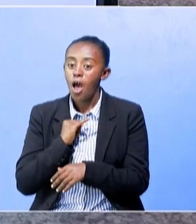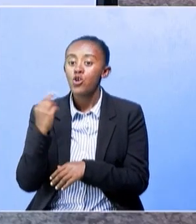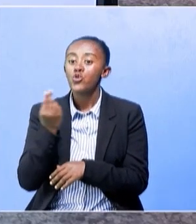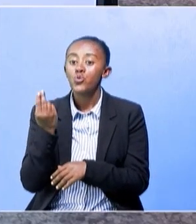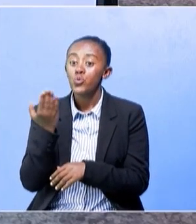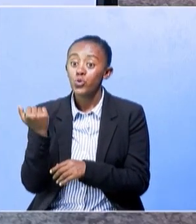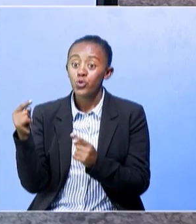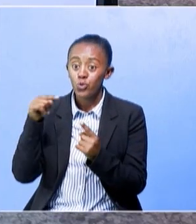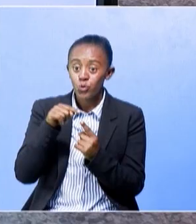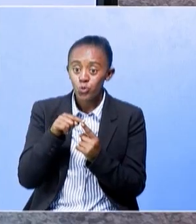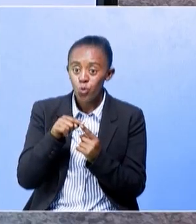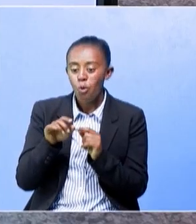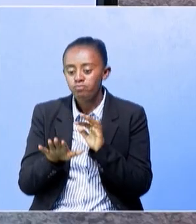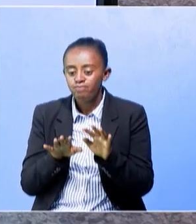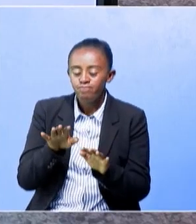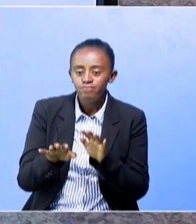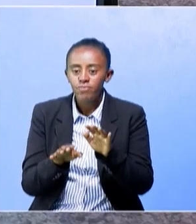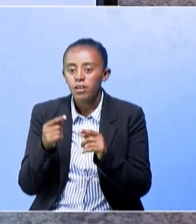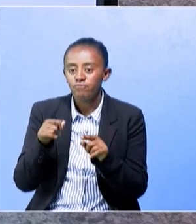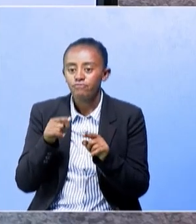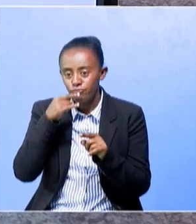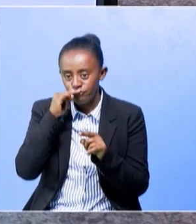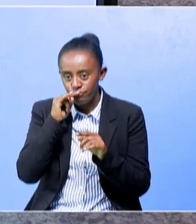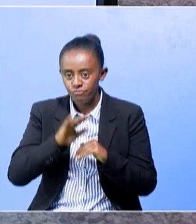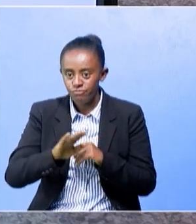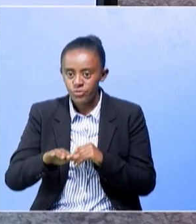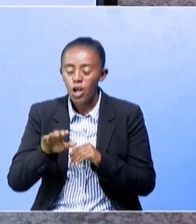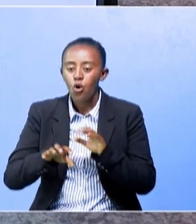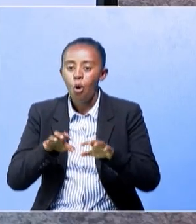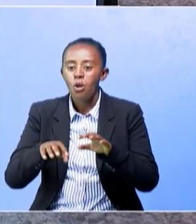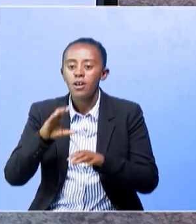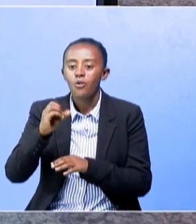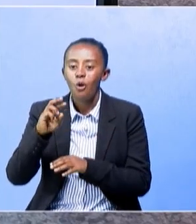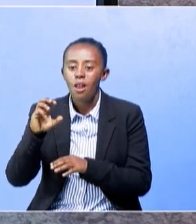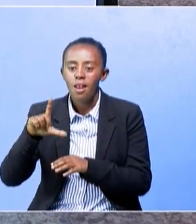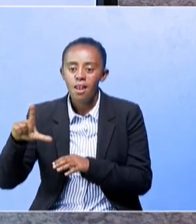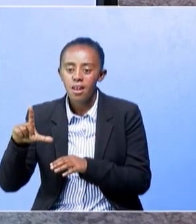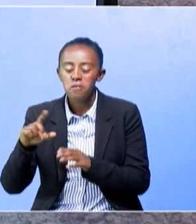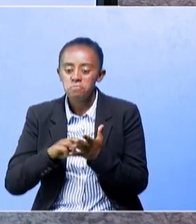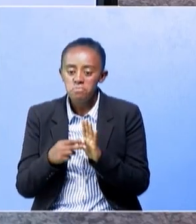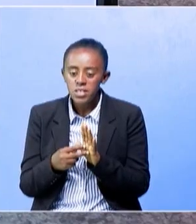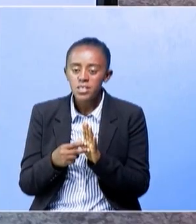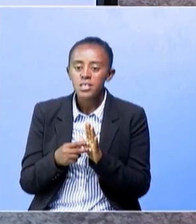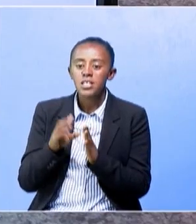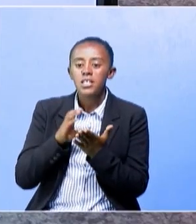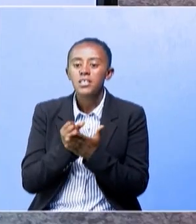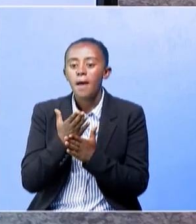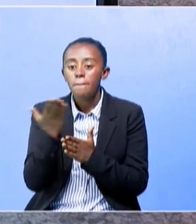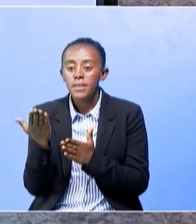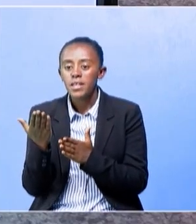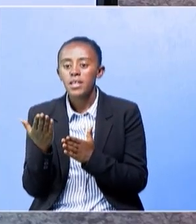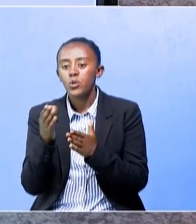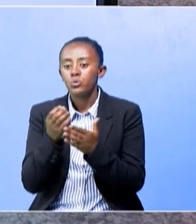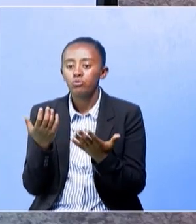to crawl when I was a child. I used to crawl when I was a child means something which you're